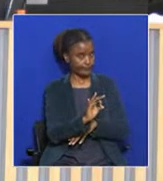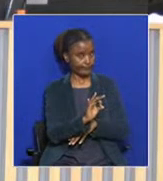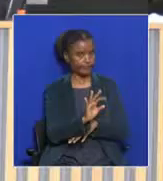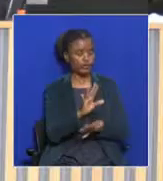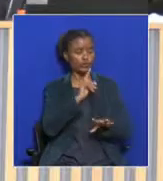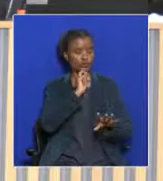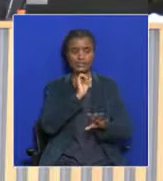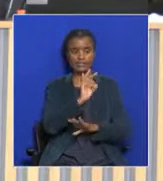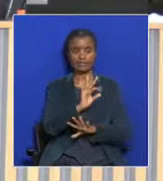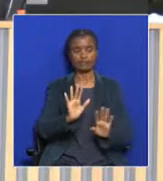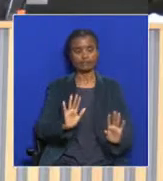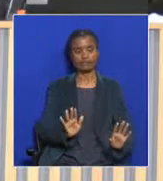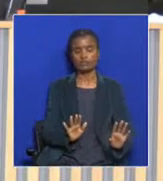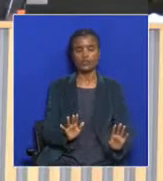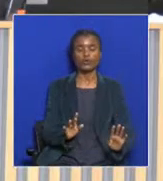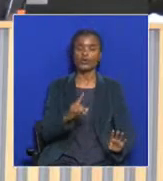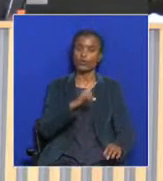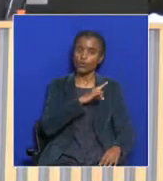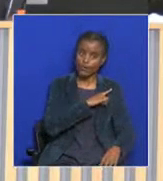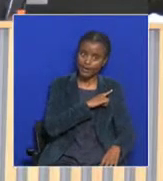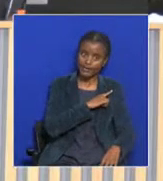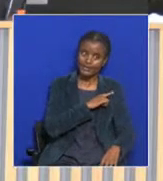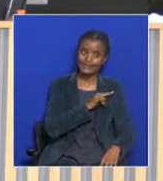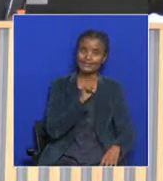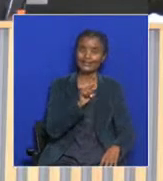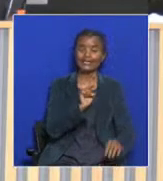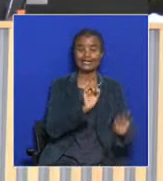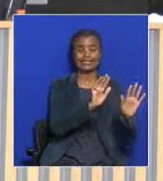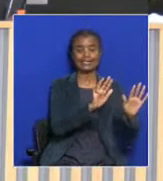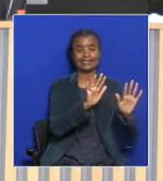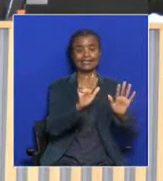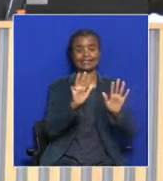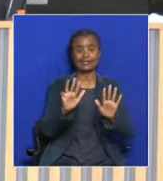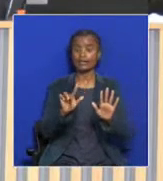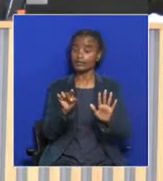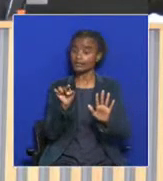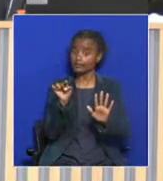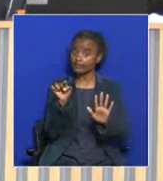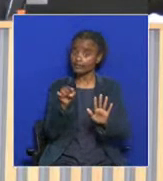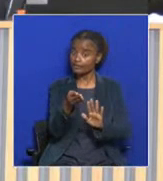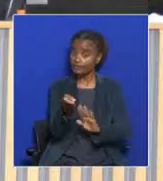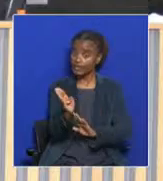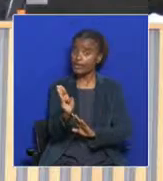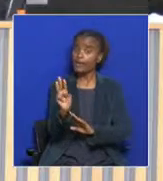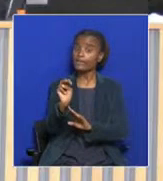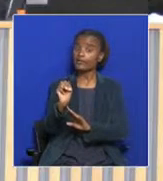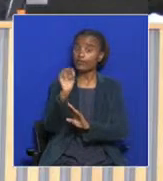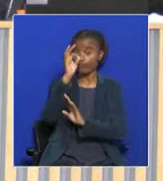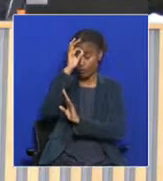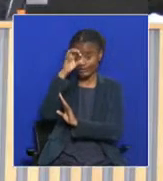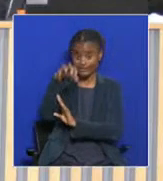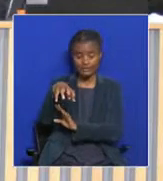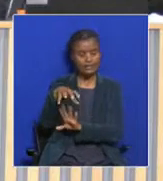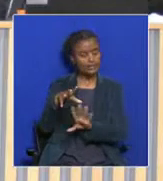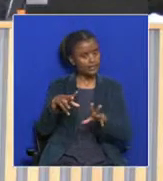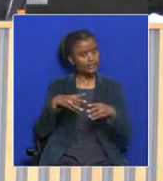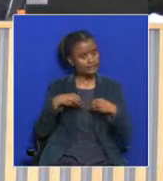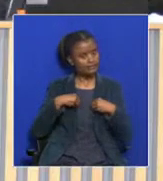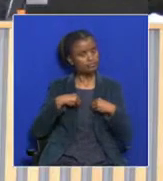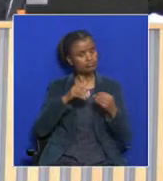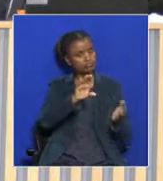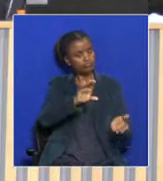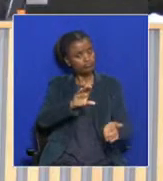because they did accept the 999. Yes. So I can't see why they could not have accepted